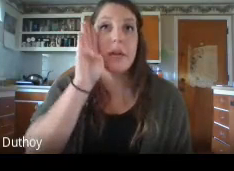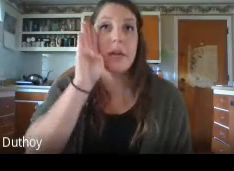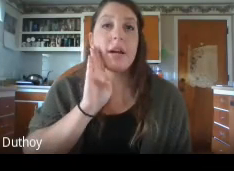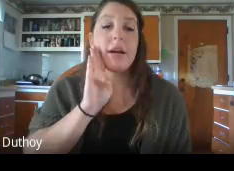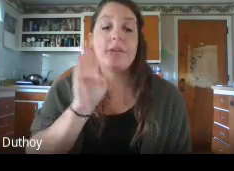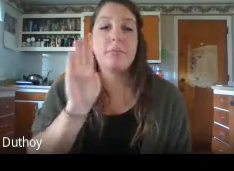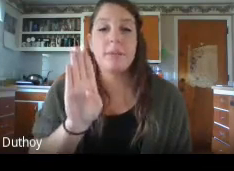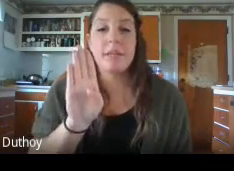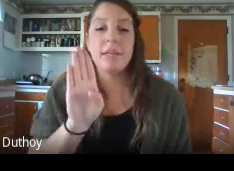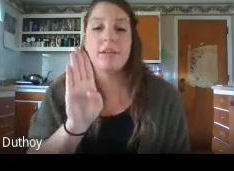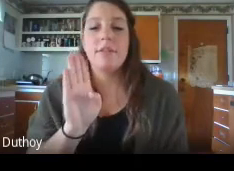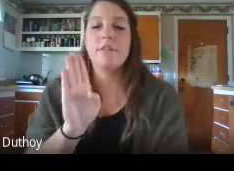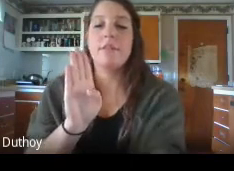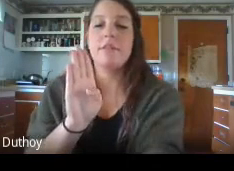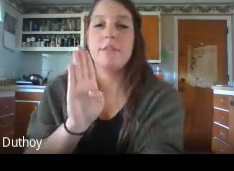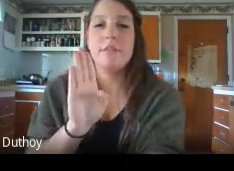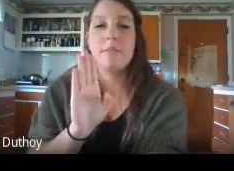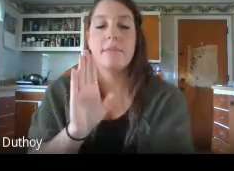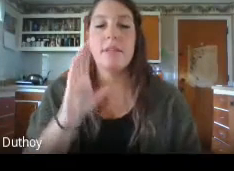that way. Brown, B.